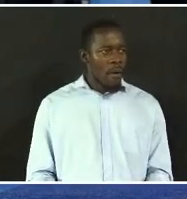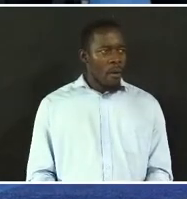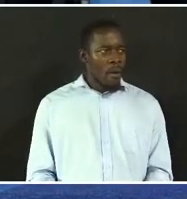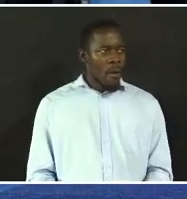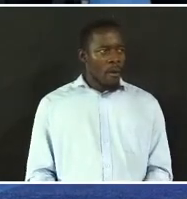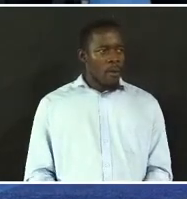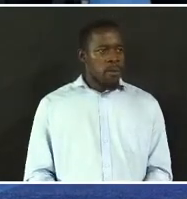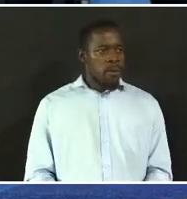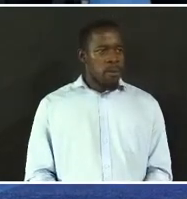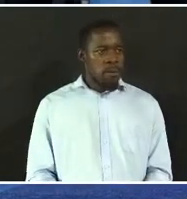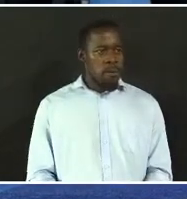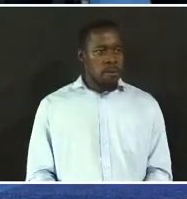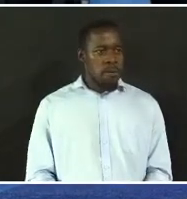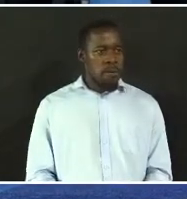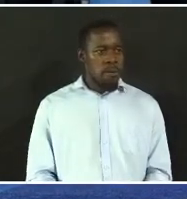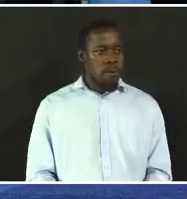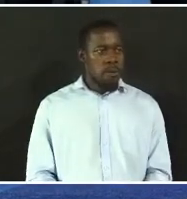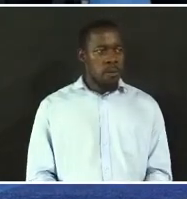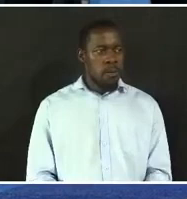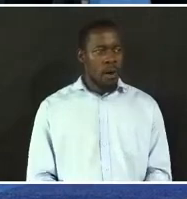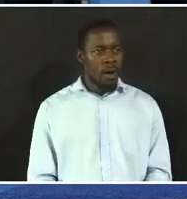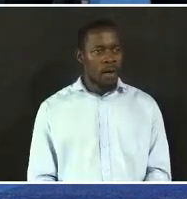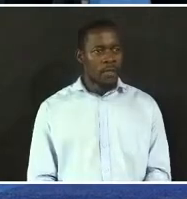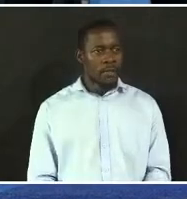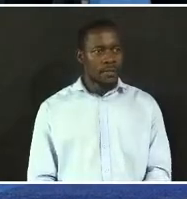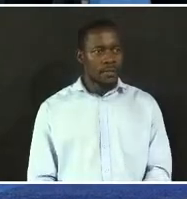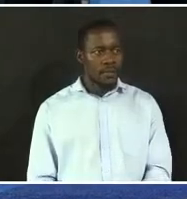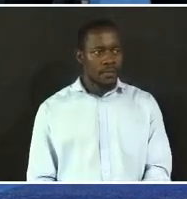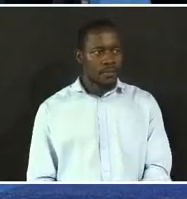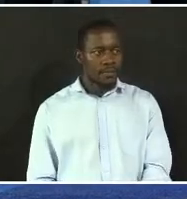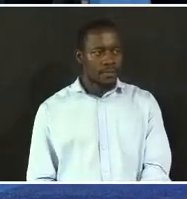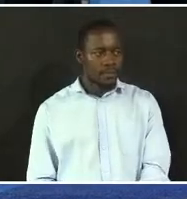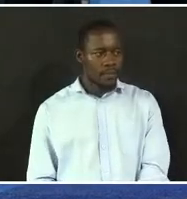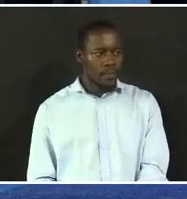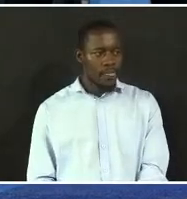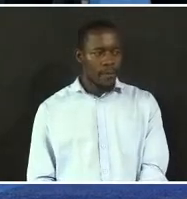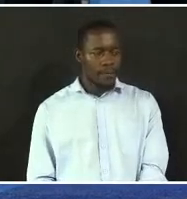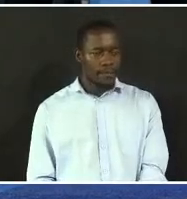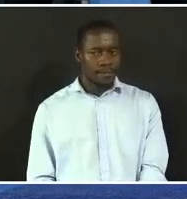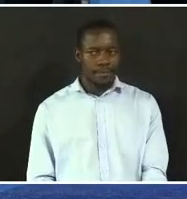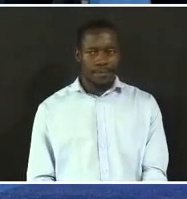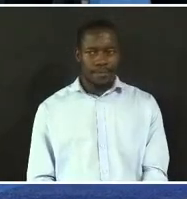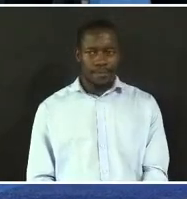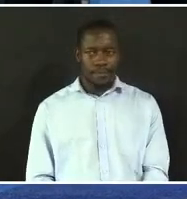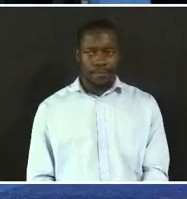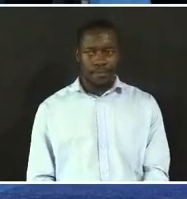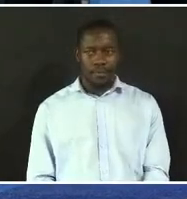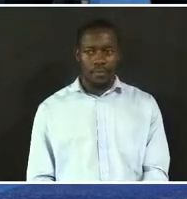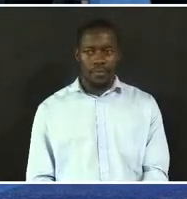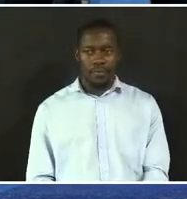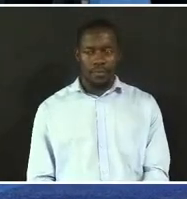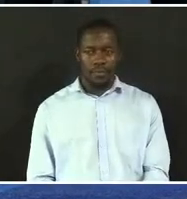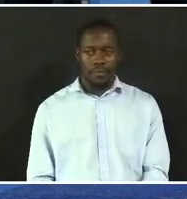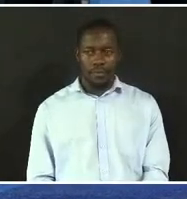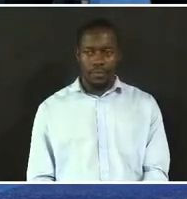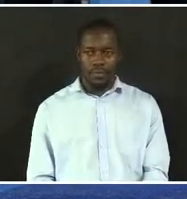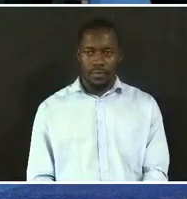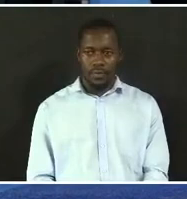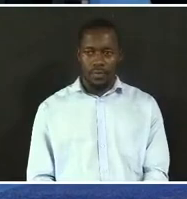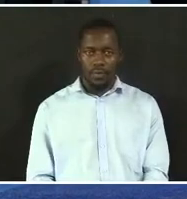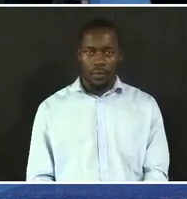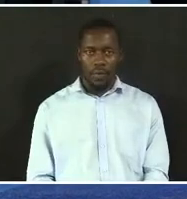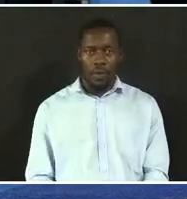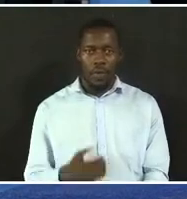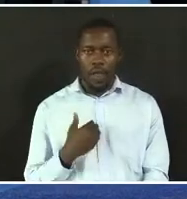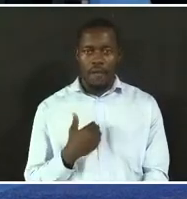situation is that bad, they are still valuable. Their life is still valuable. So there are many things we can do,